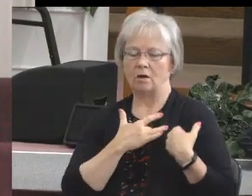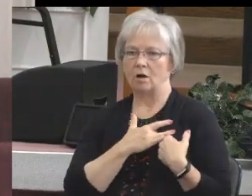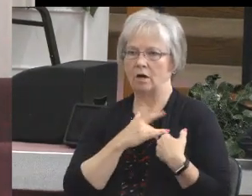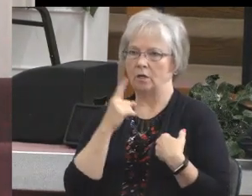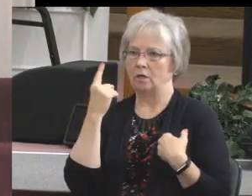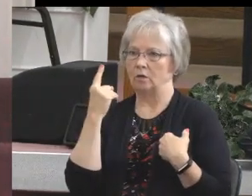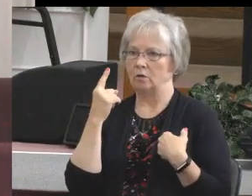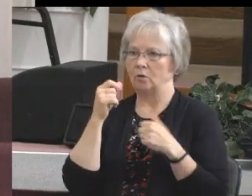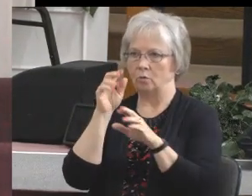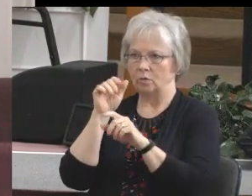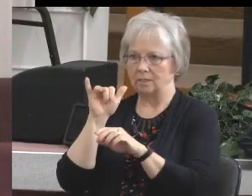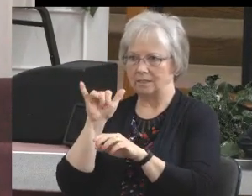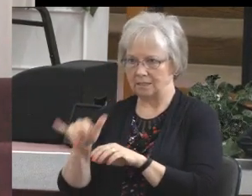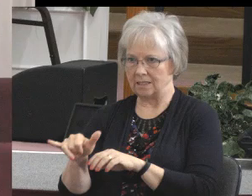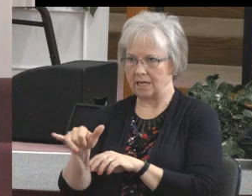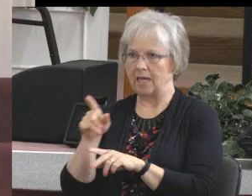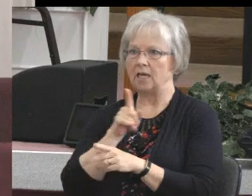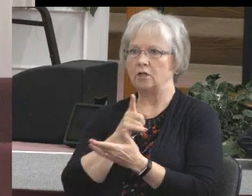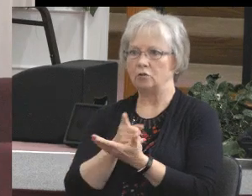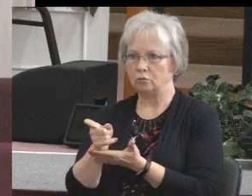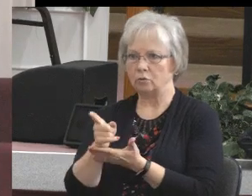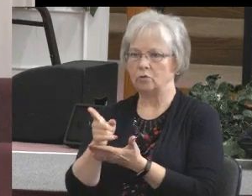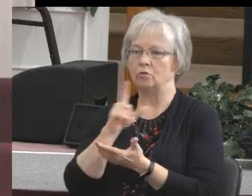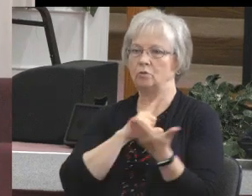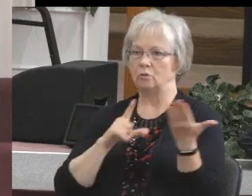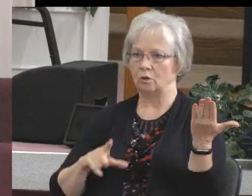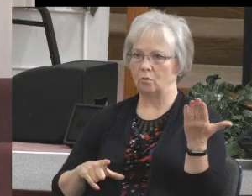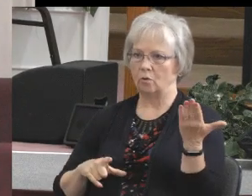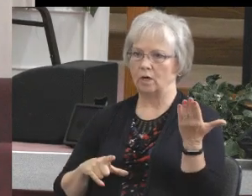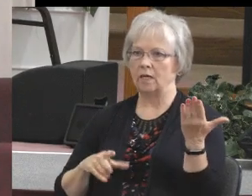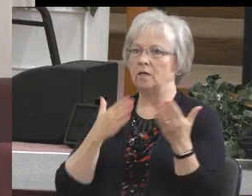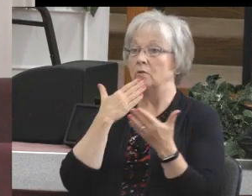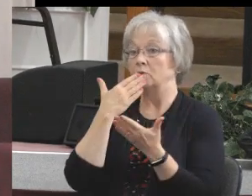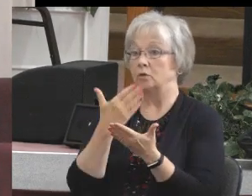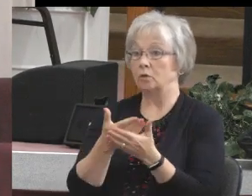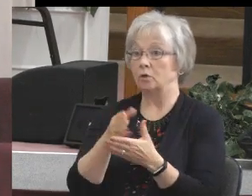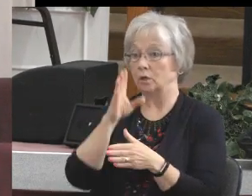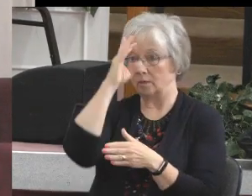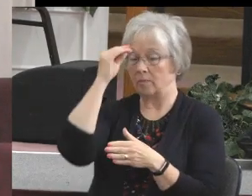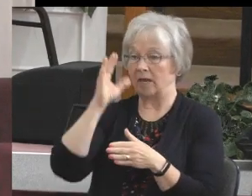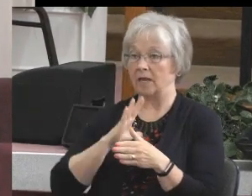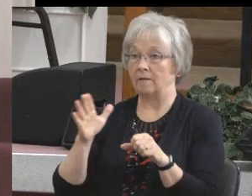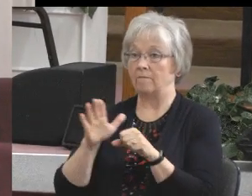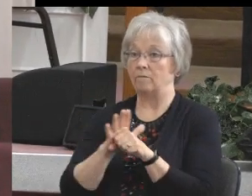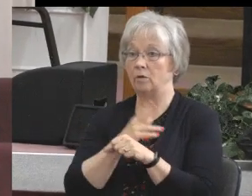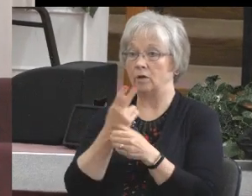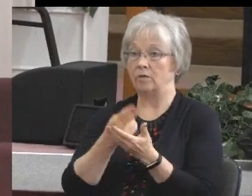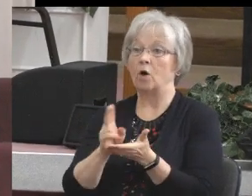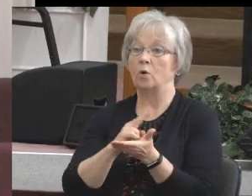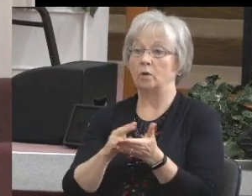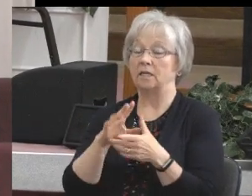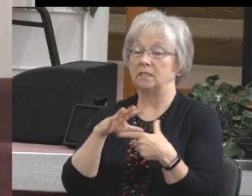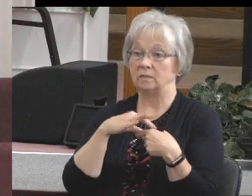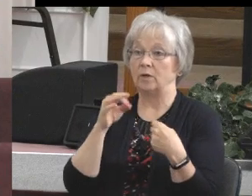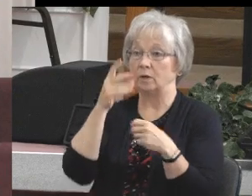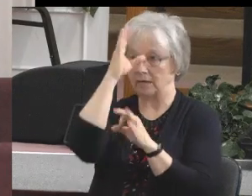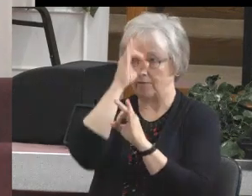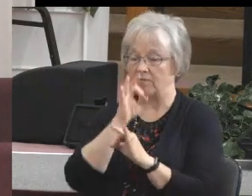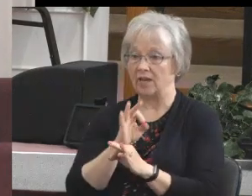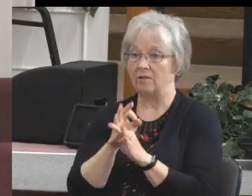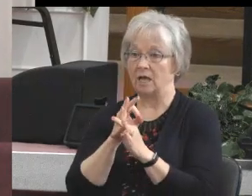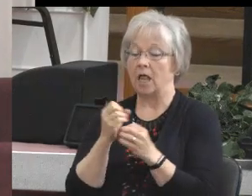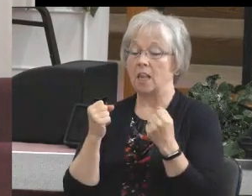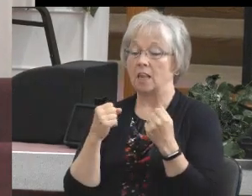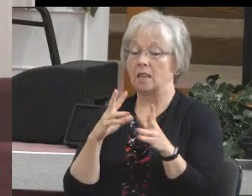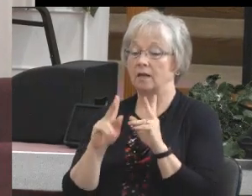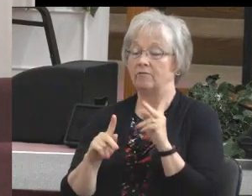the Lord, for he was a good man and full of the Holy Spirit and of faith. And considerable numbers were brought to the